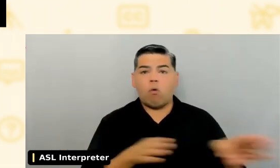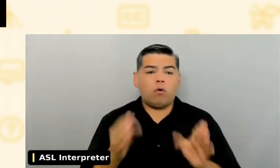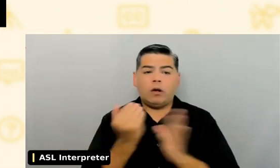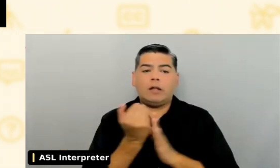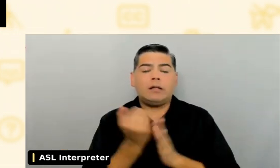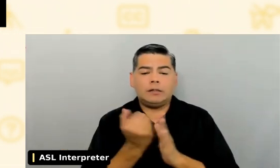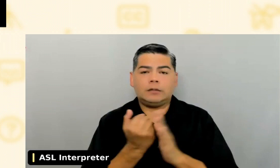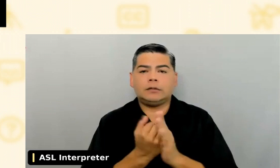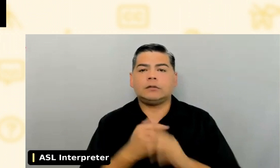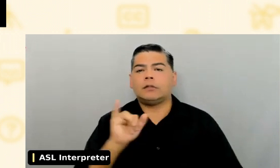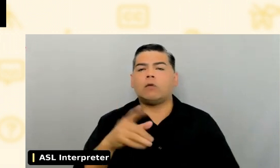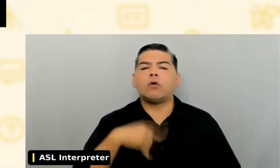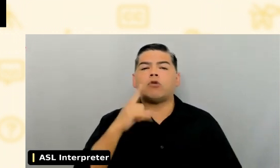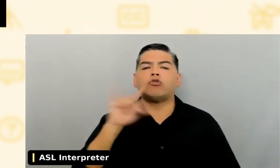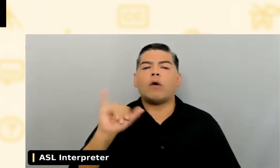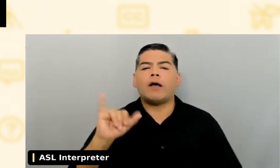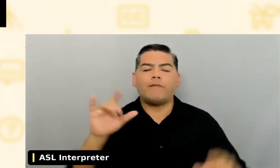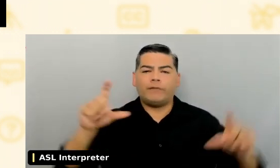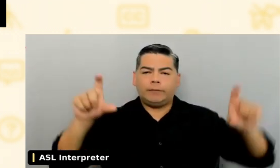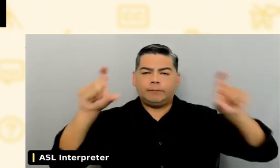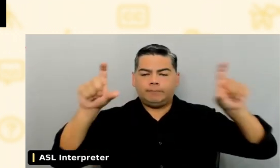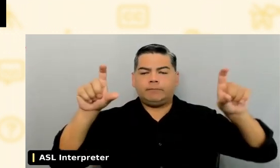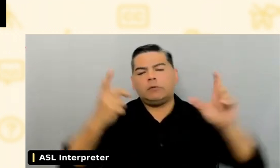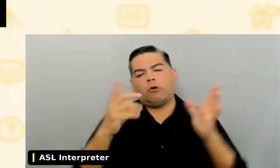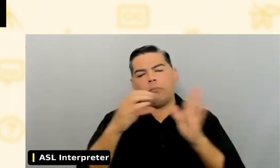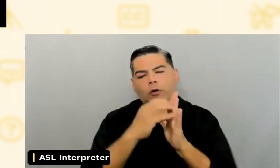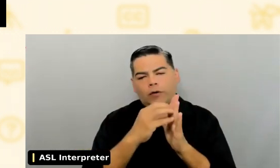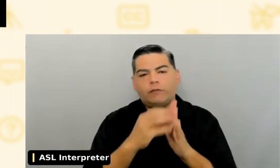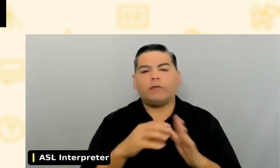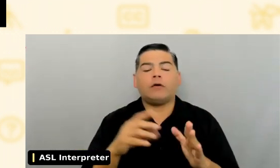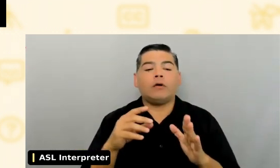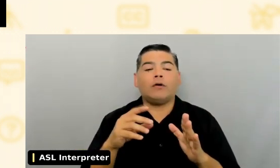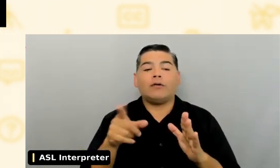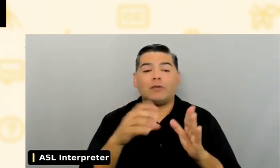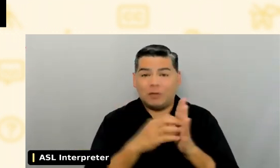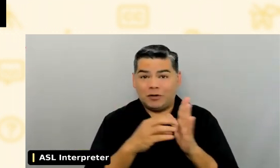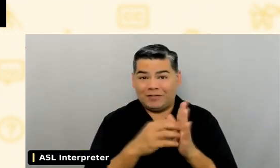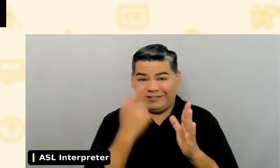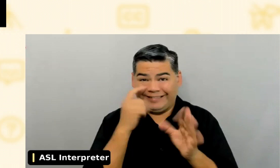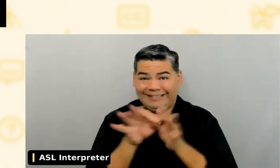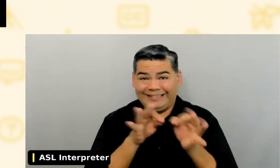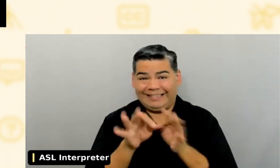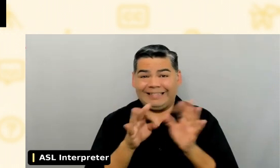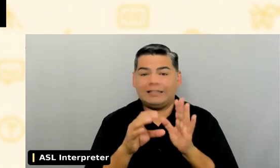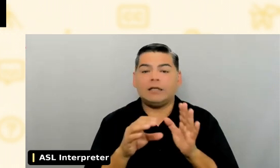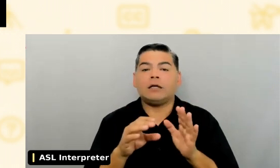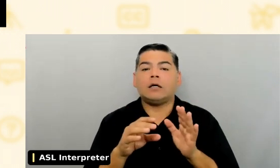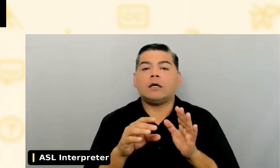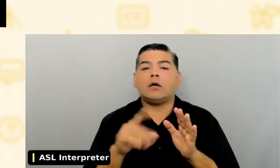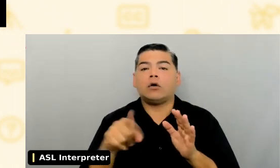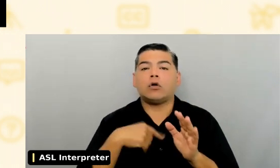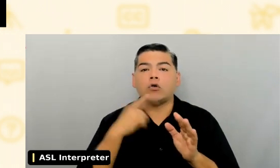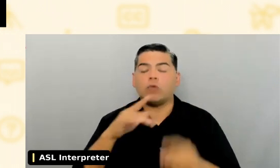I've mentioned before. And for paragraphs, instead of using line breaks where you press